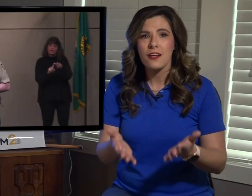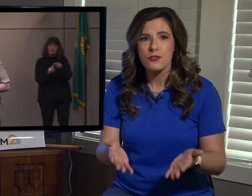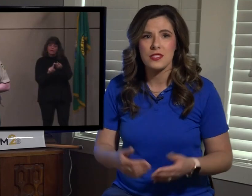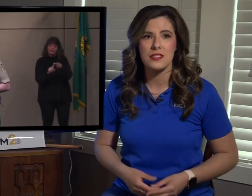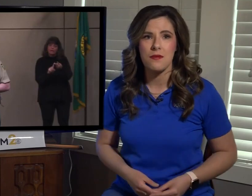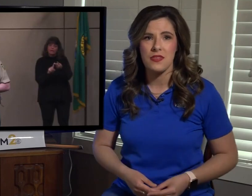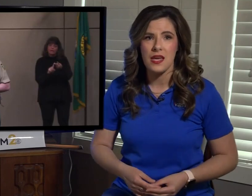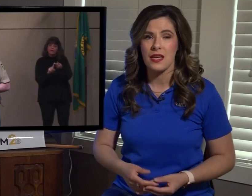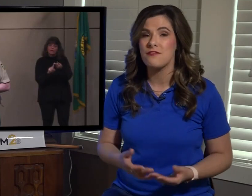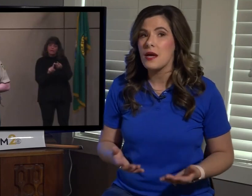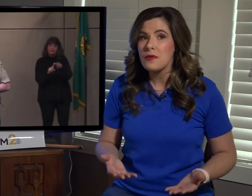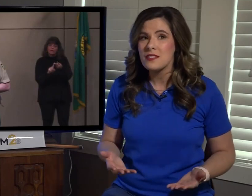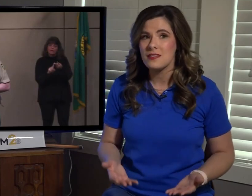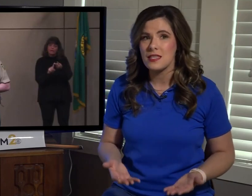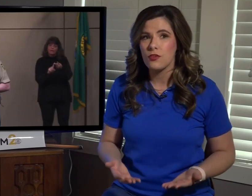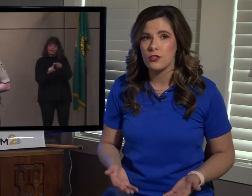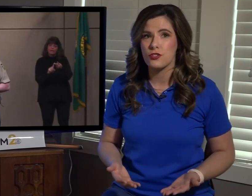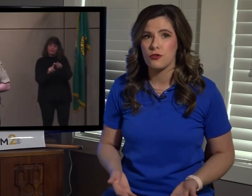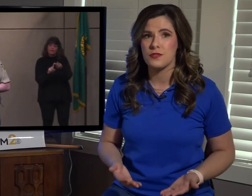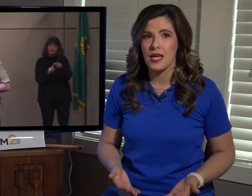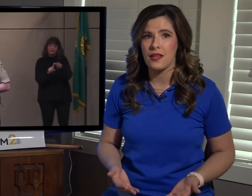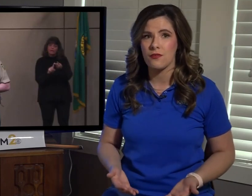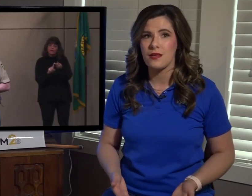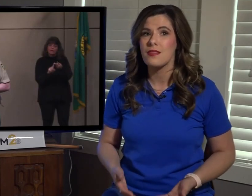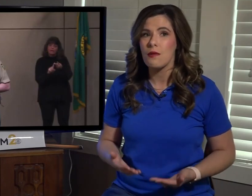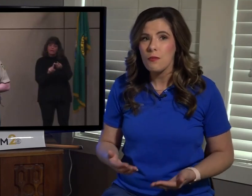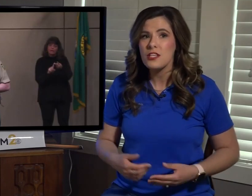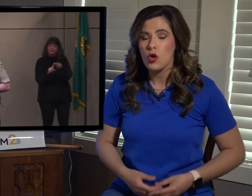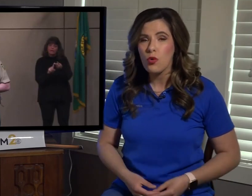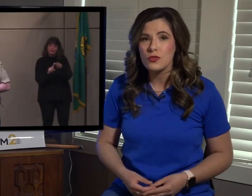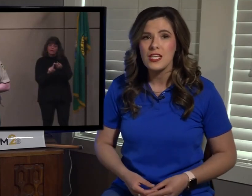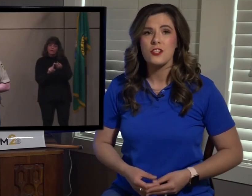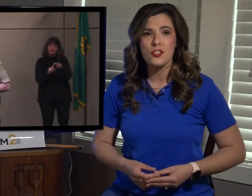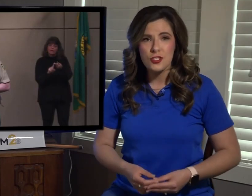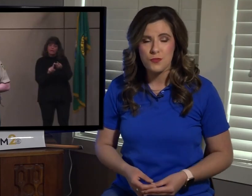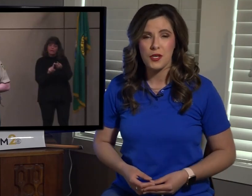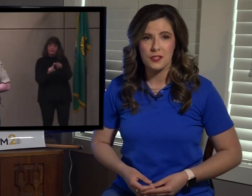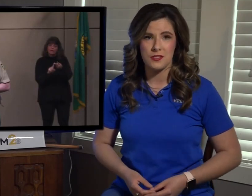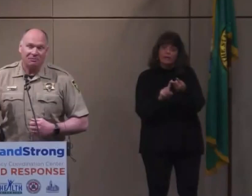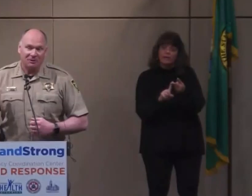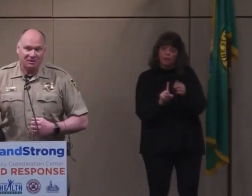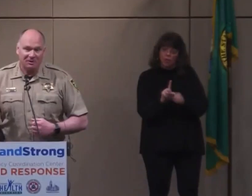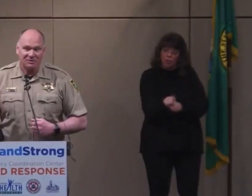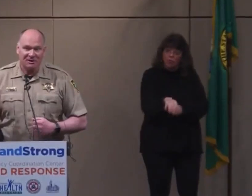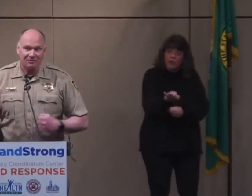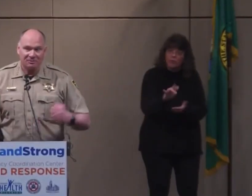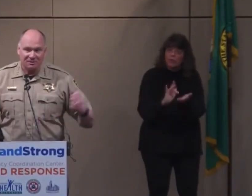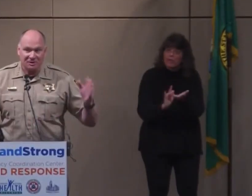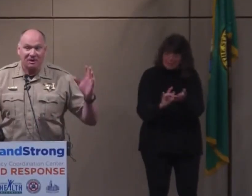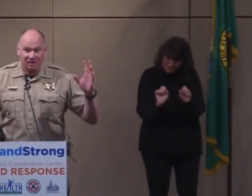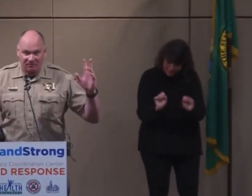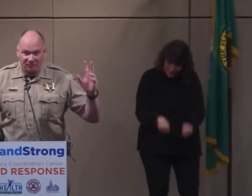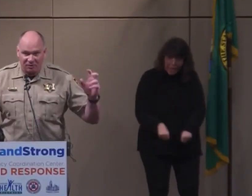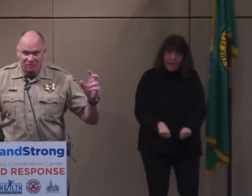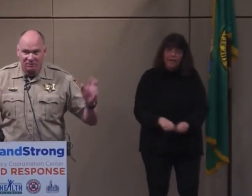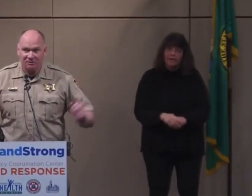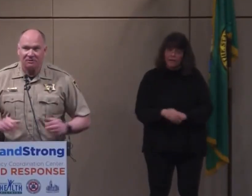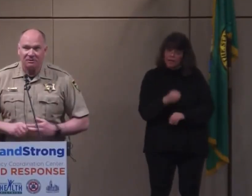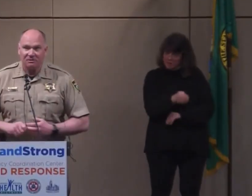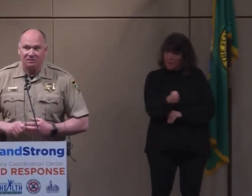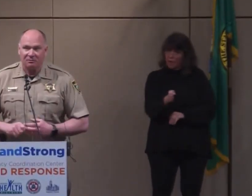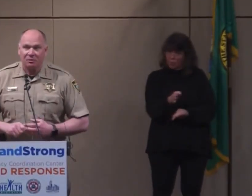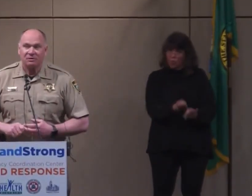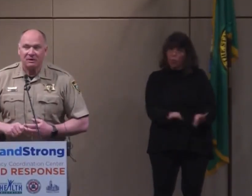Knezovich echoes the same thing. If deputies see large groups gathering, they will be told to disperse. When it comes down to this